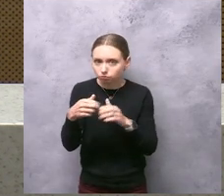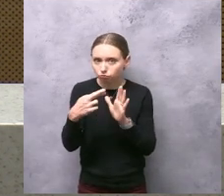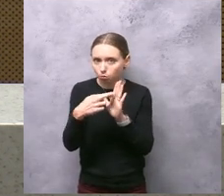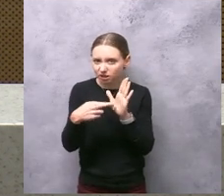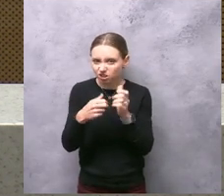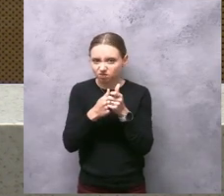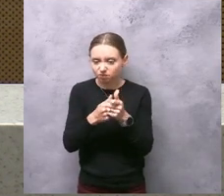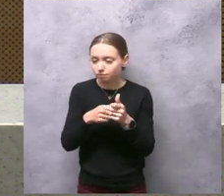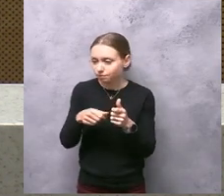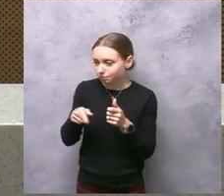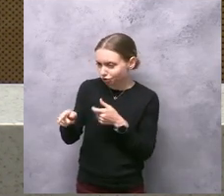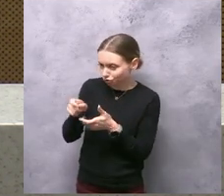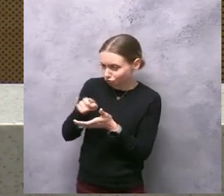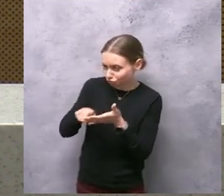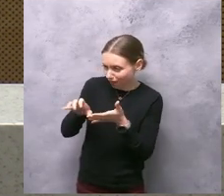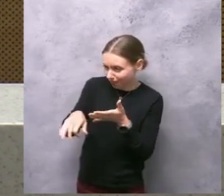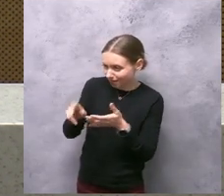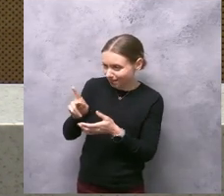Did you write that, Karen?